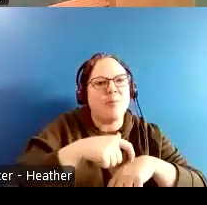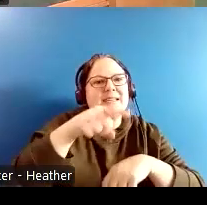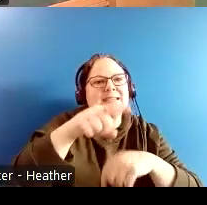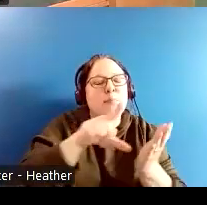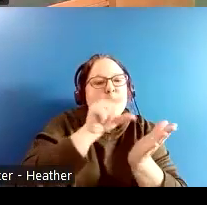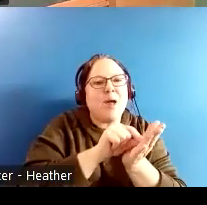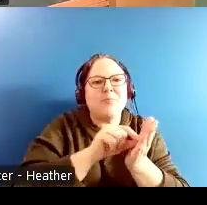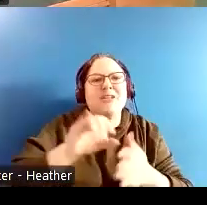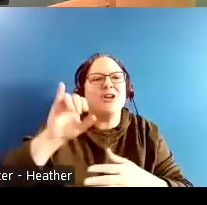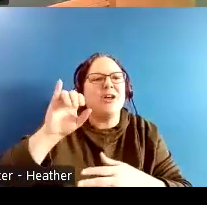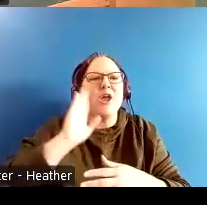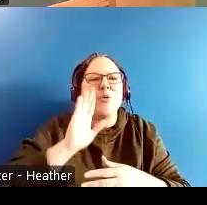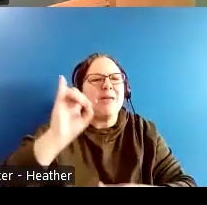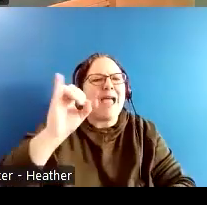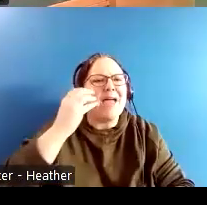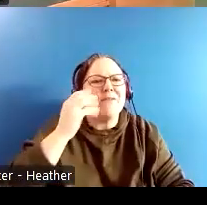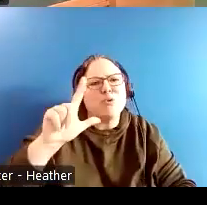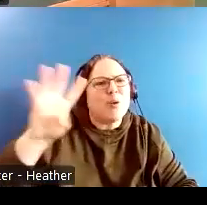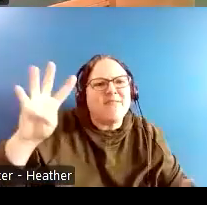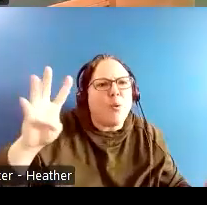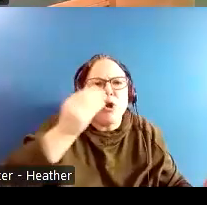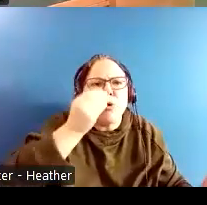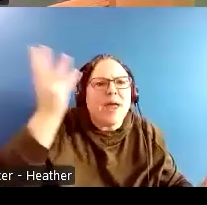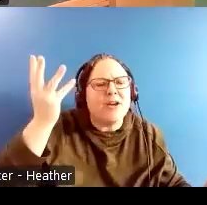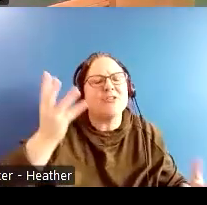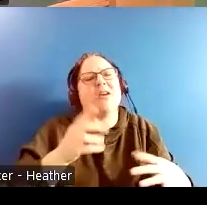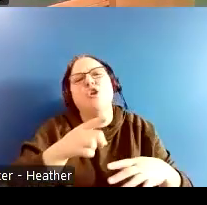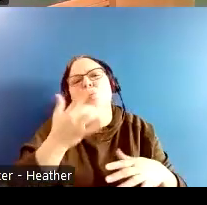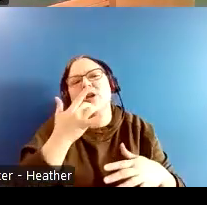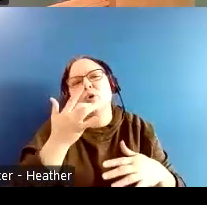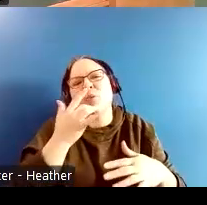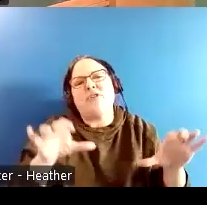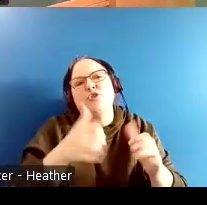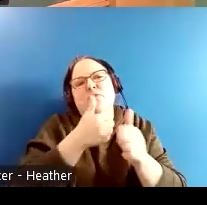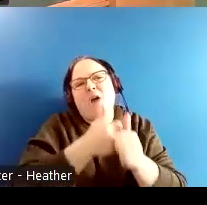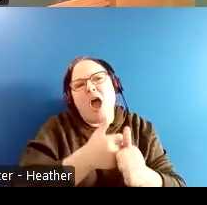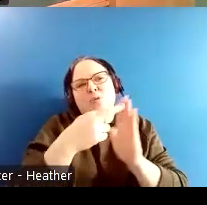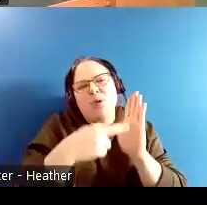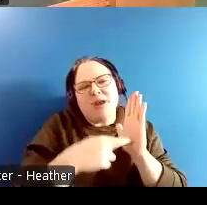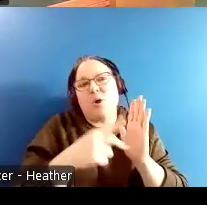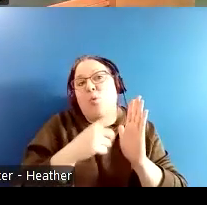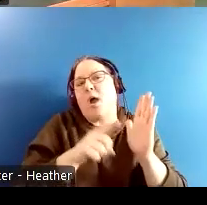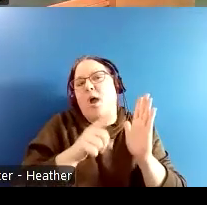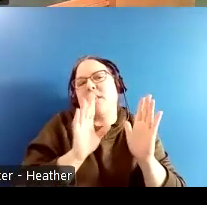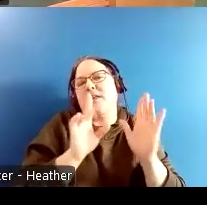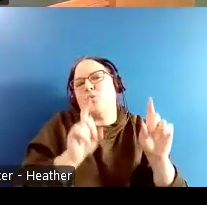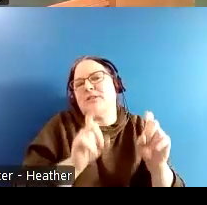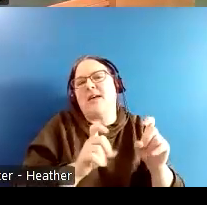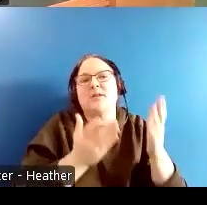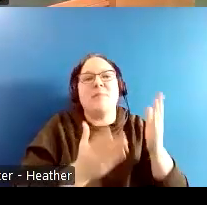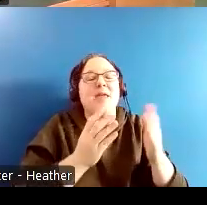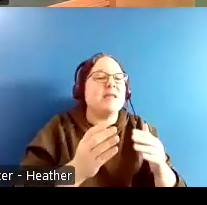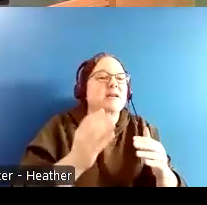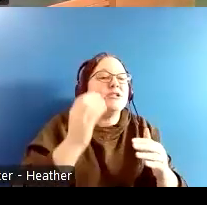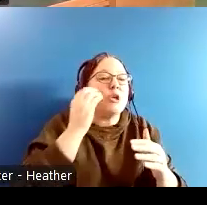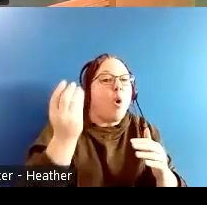have the iPhone 24 out, but you want to do the principles of what are you testing? Maybe it's mobile health or maybe